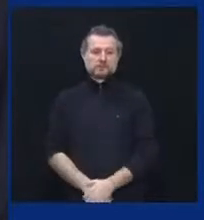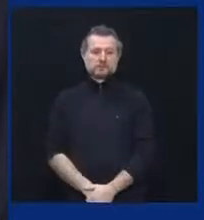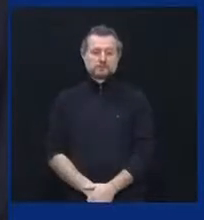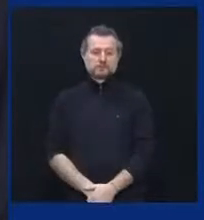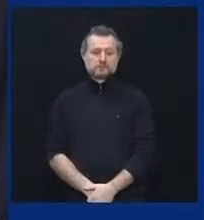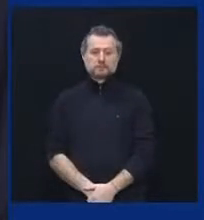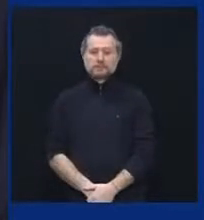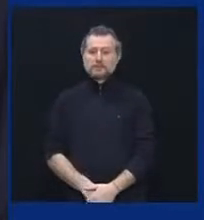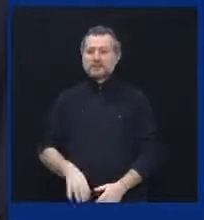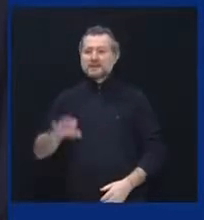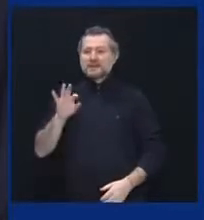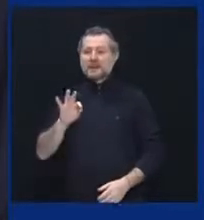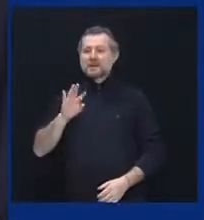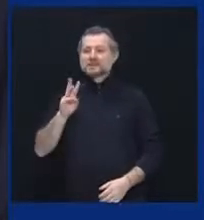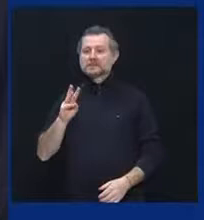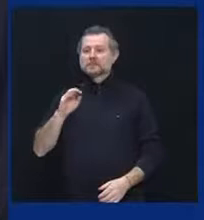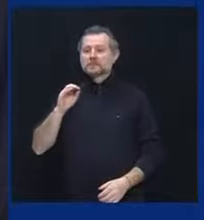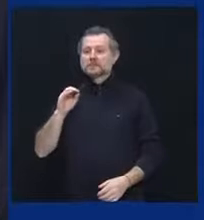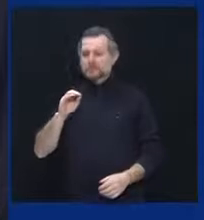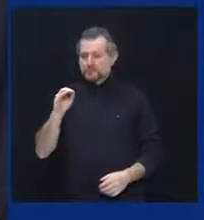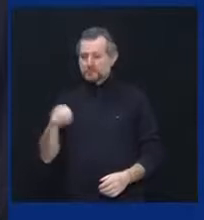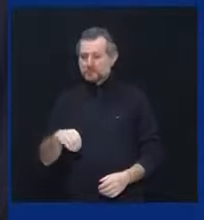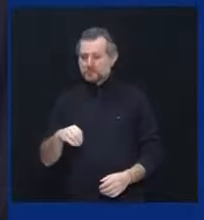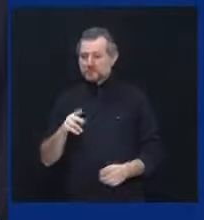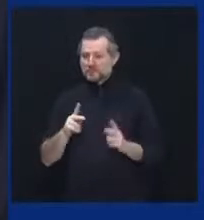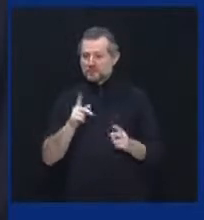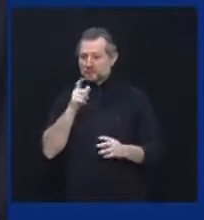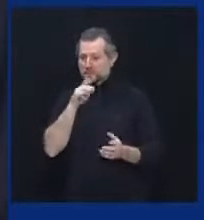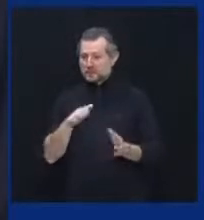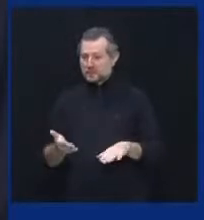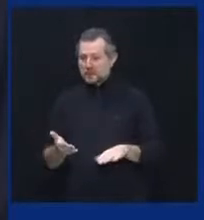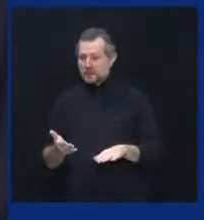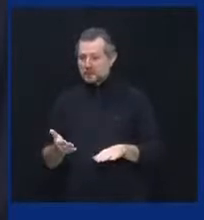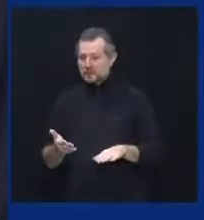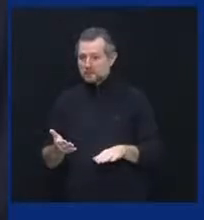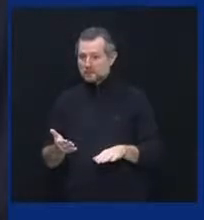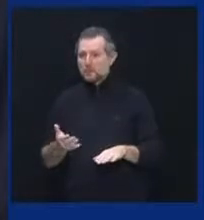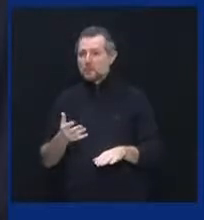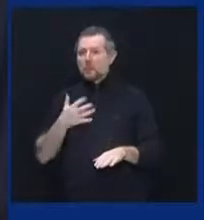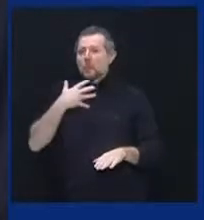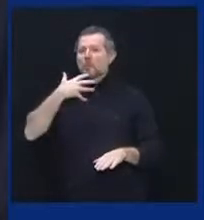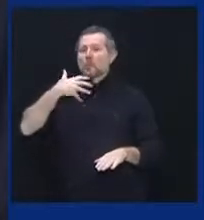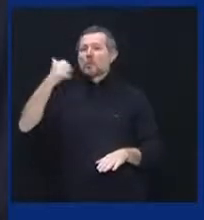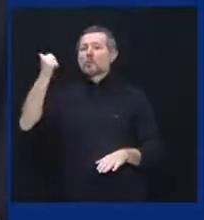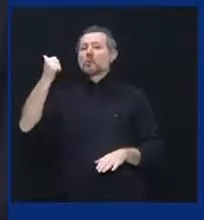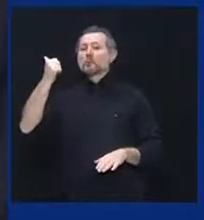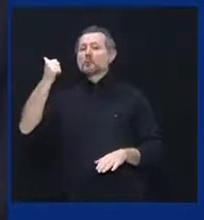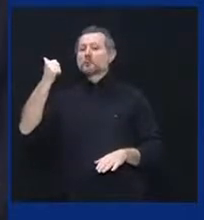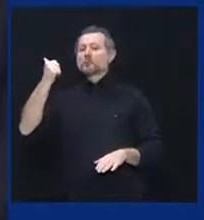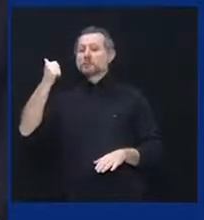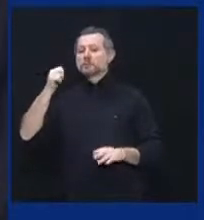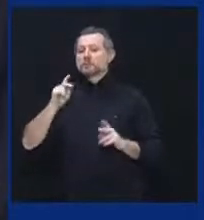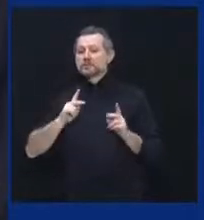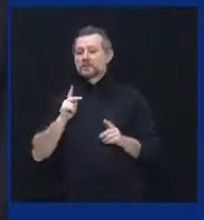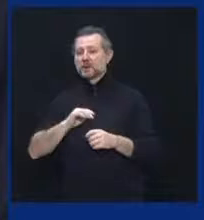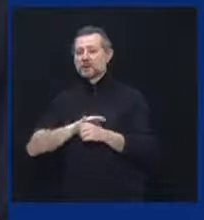96% of the people who die are older people with